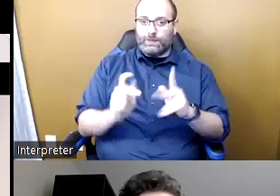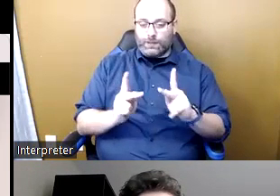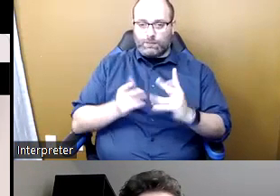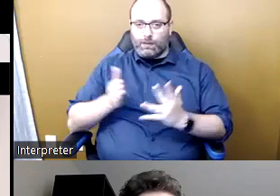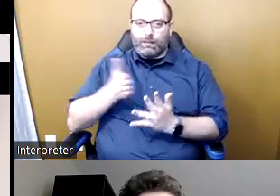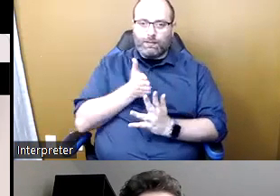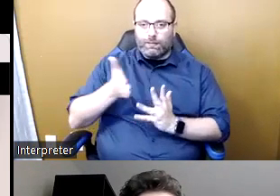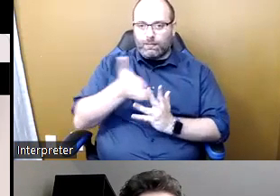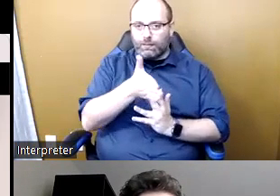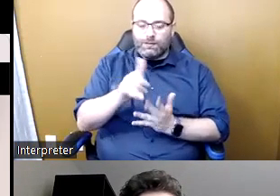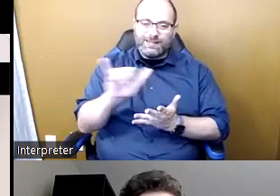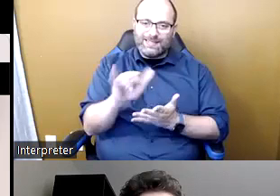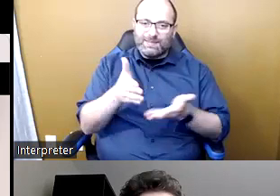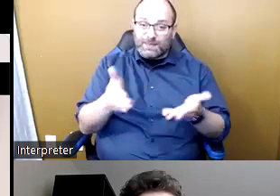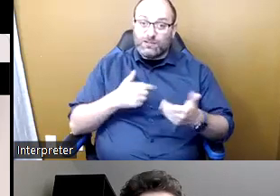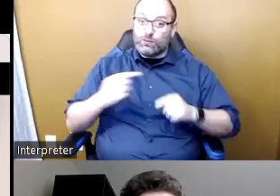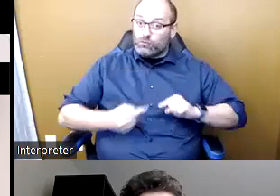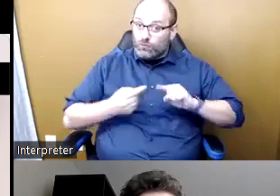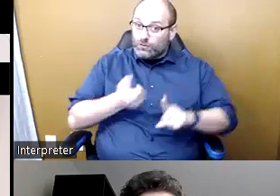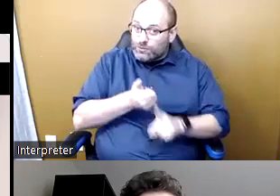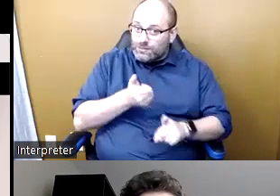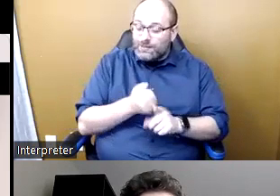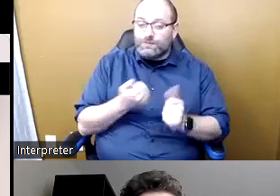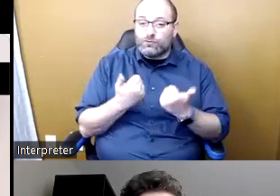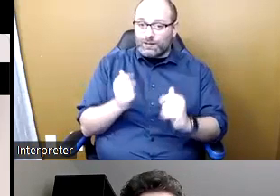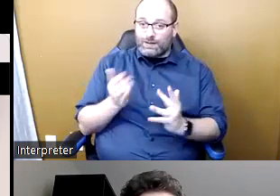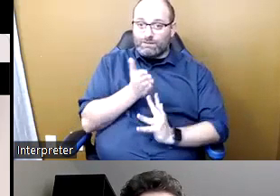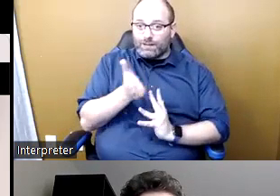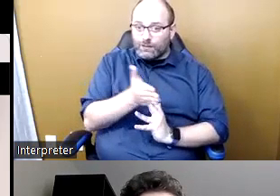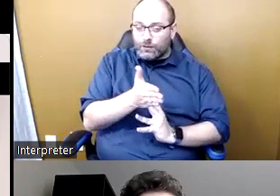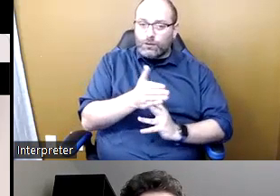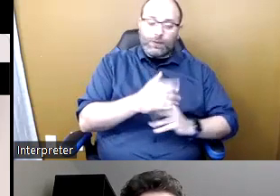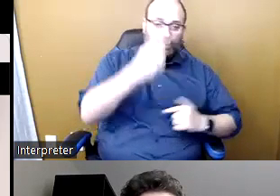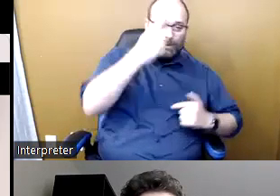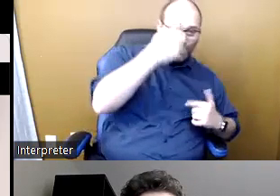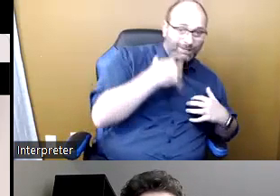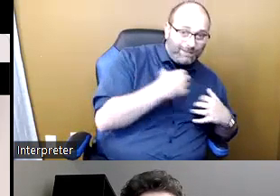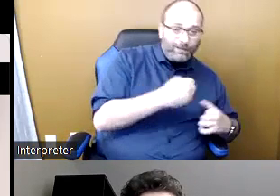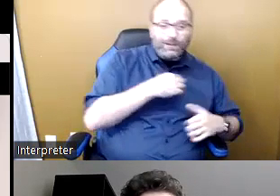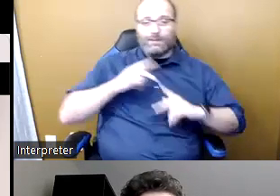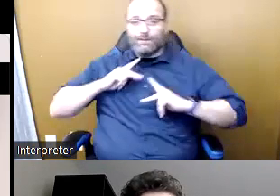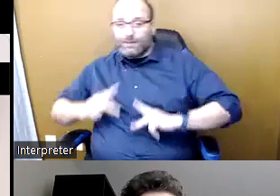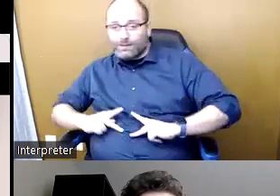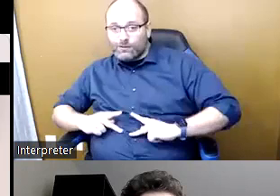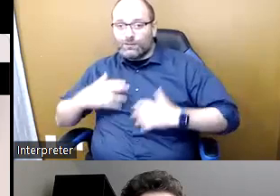the same things that you struggle to navigate. So with both mental and physical health care,